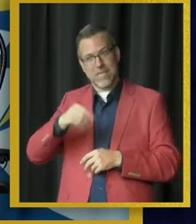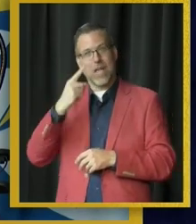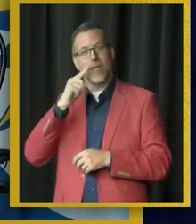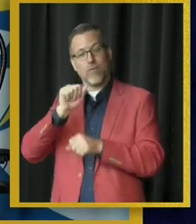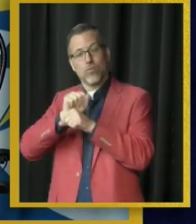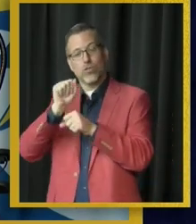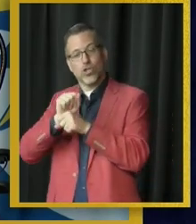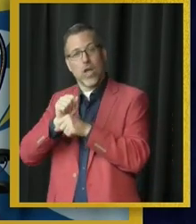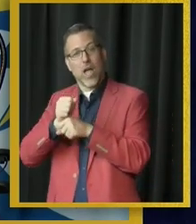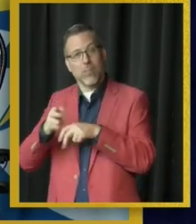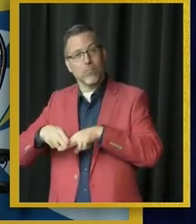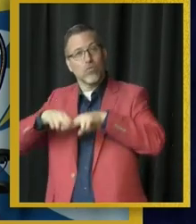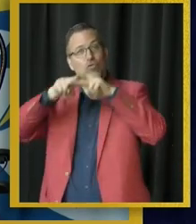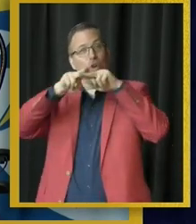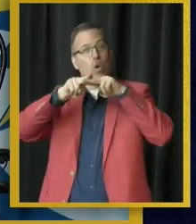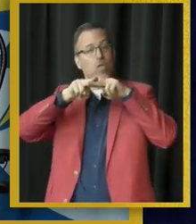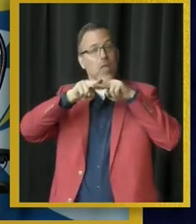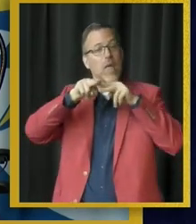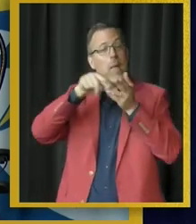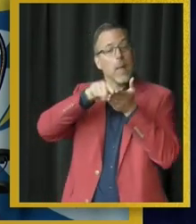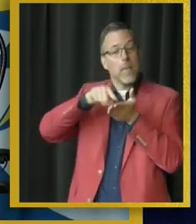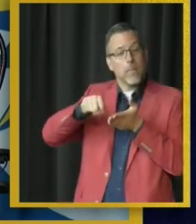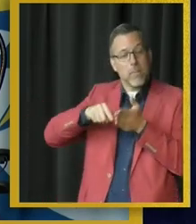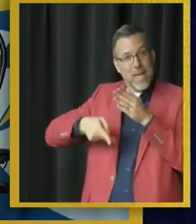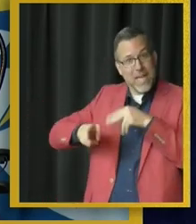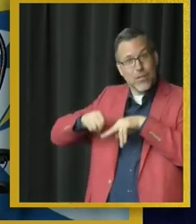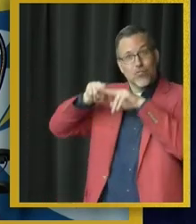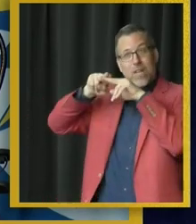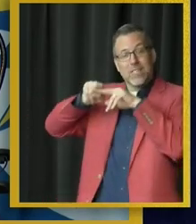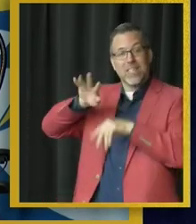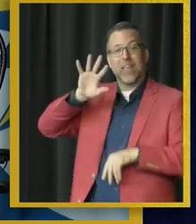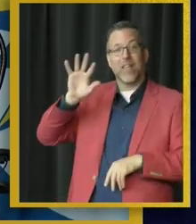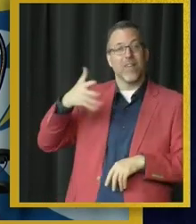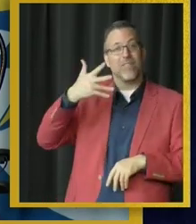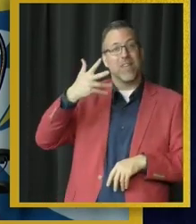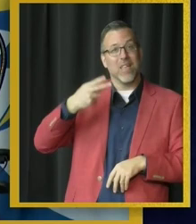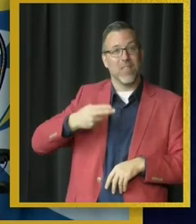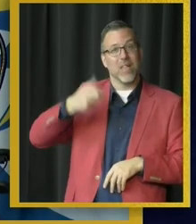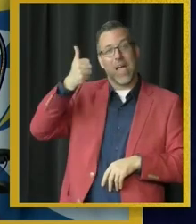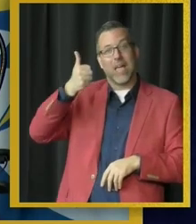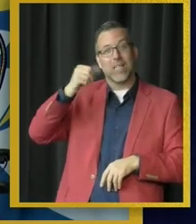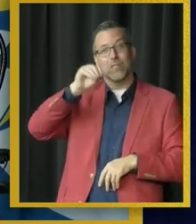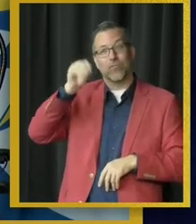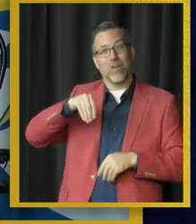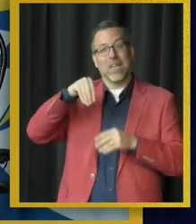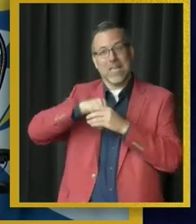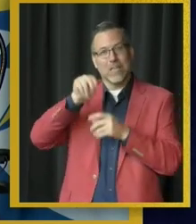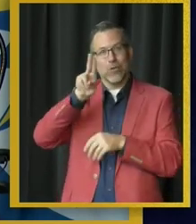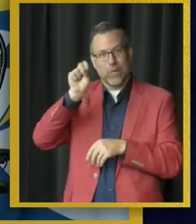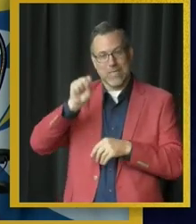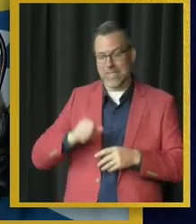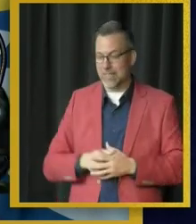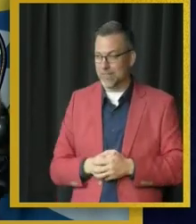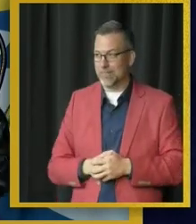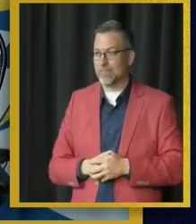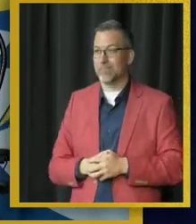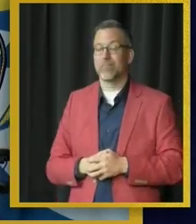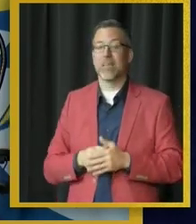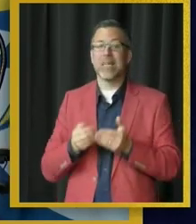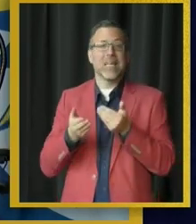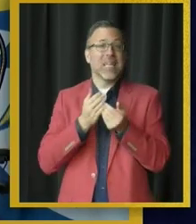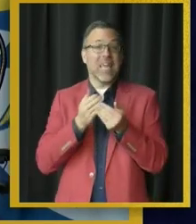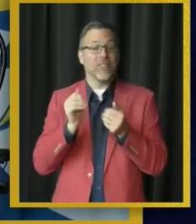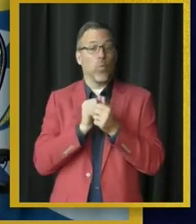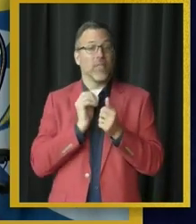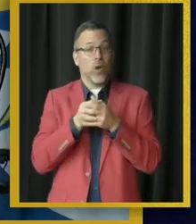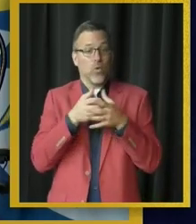job growth, and wages are rising at the fifth highest rate in the nation. And even with our growth, our